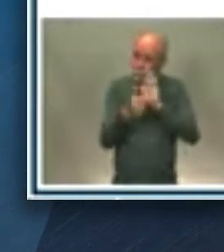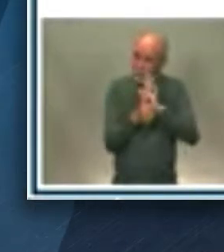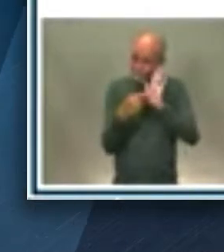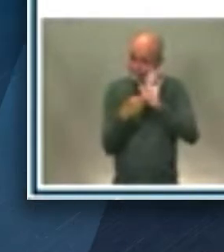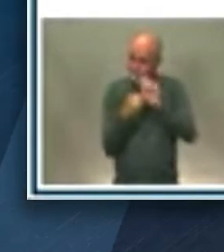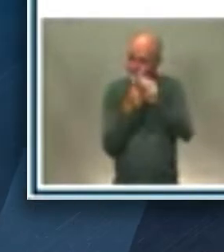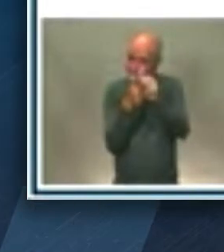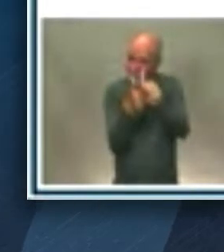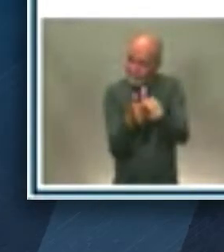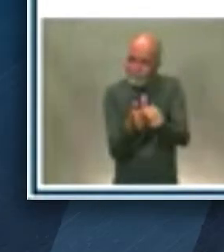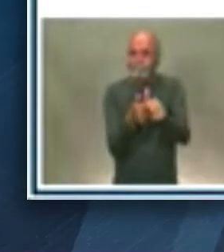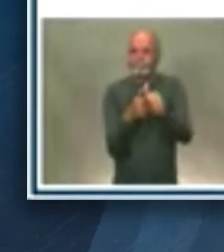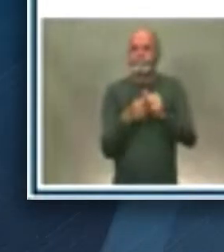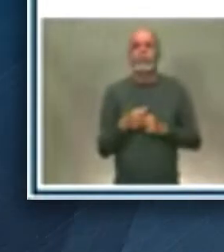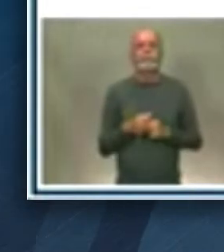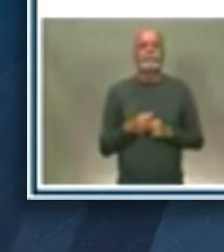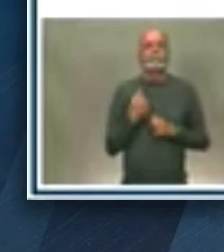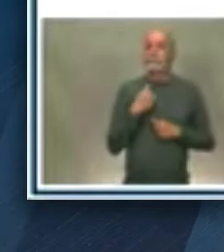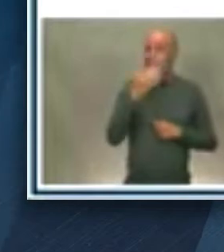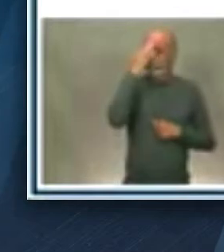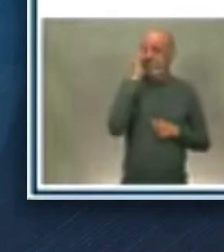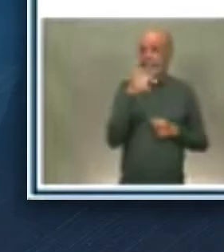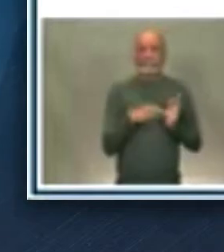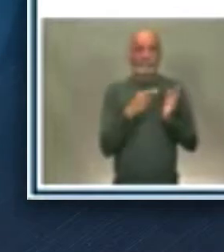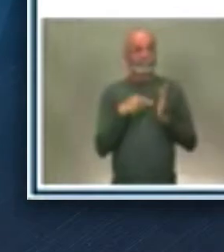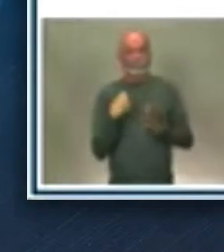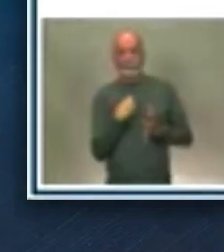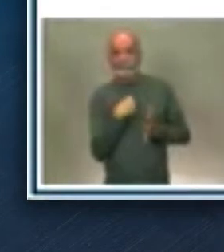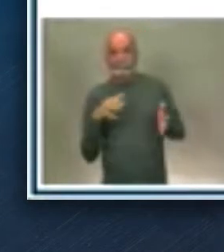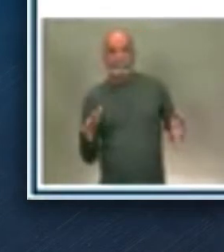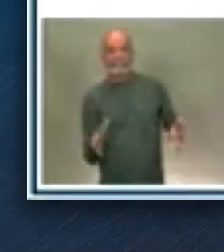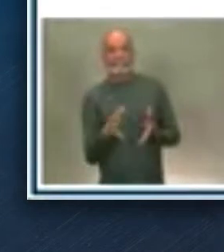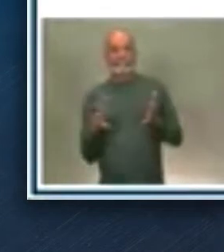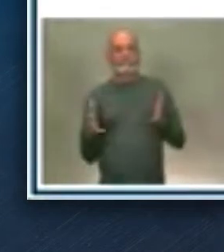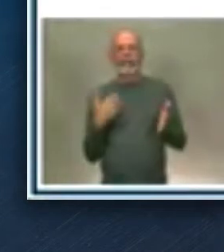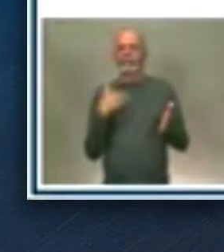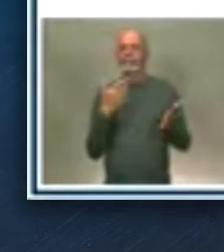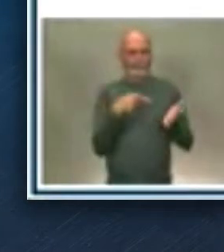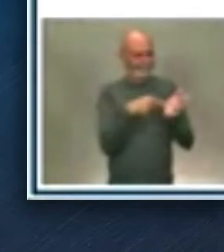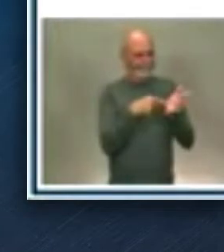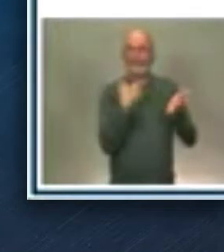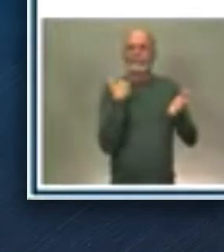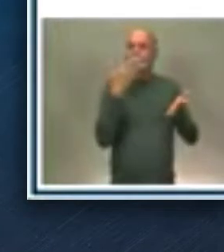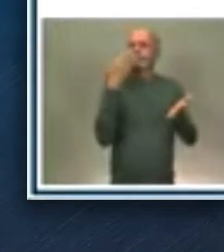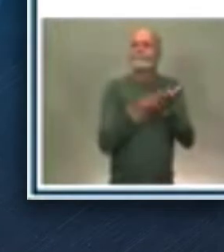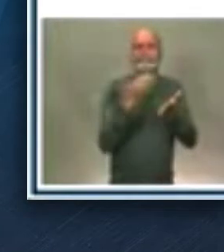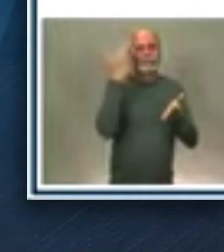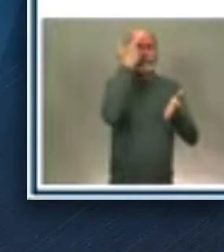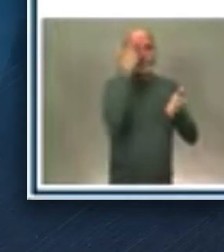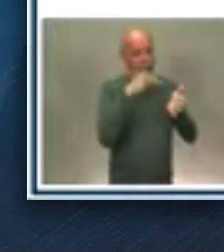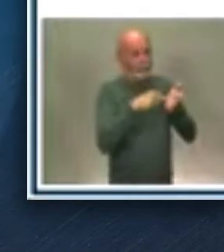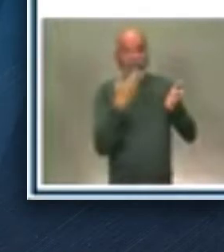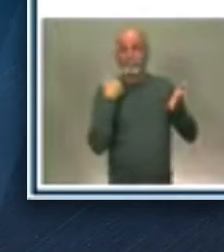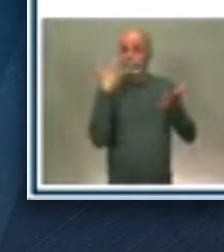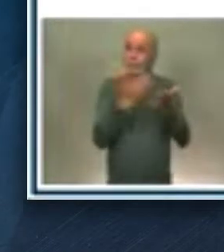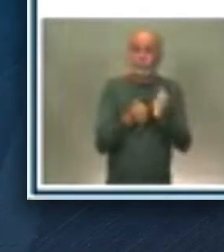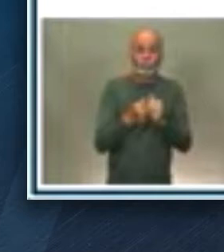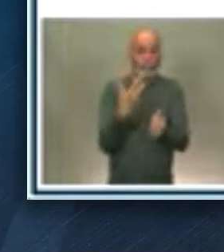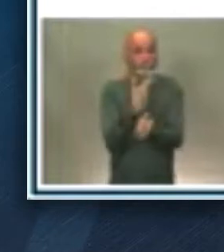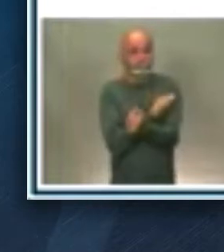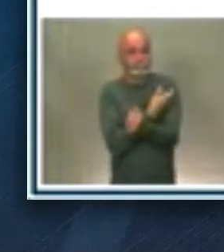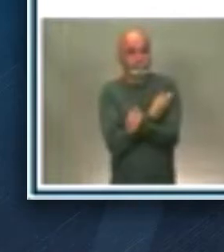sure Nova Scotians have a very easy access to a digital form of proof of vaccination, so they have that if they're asked